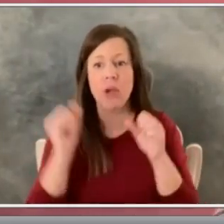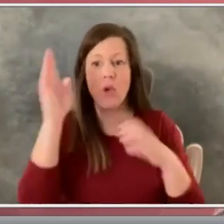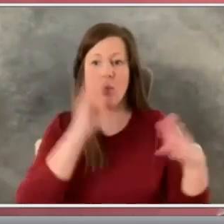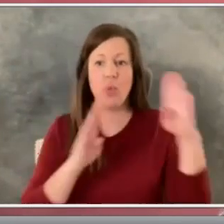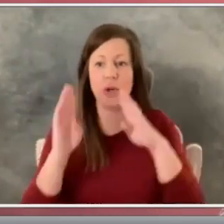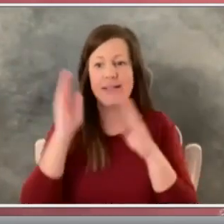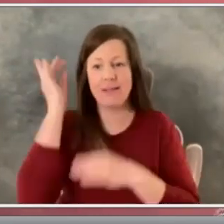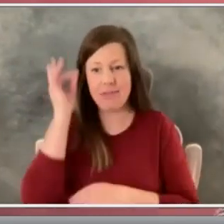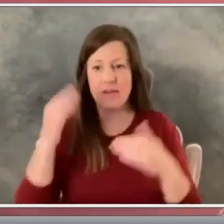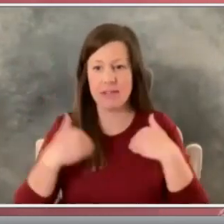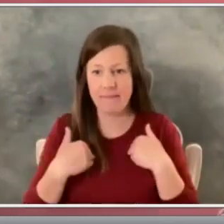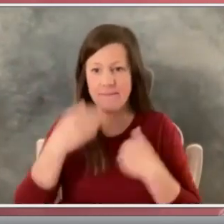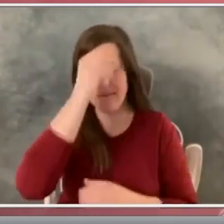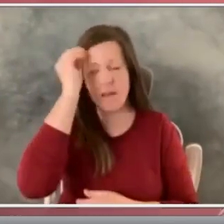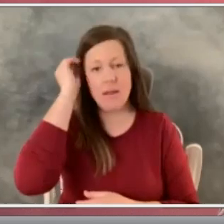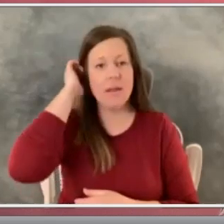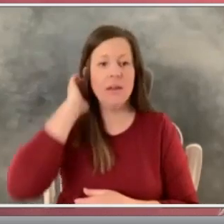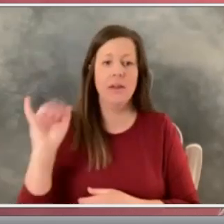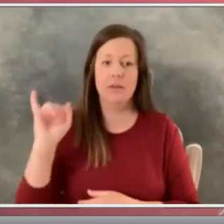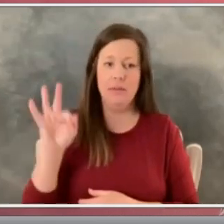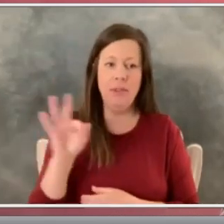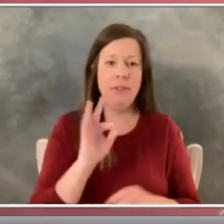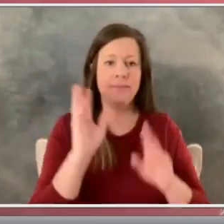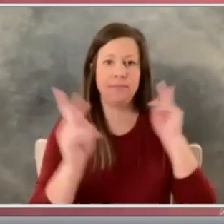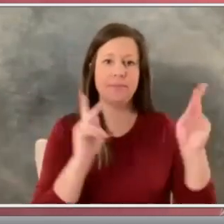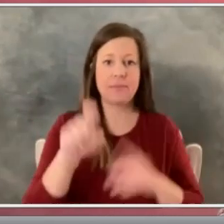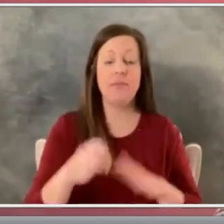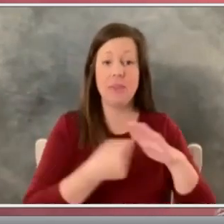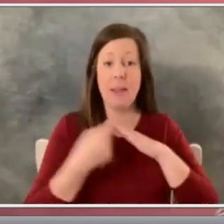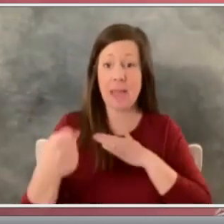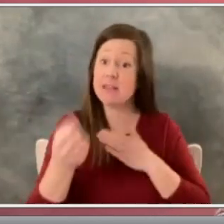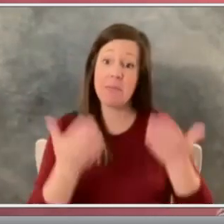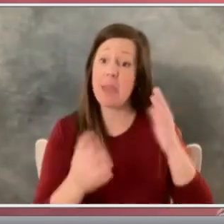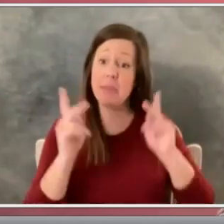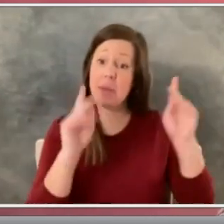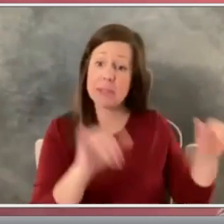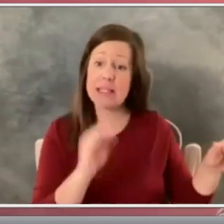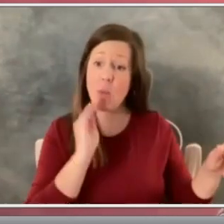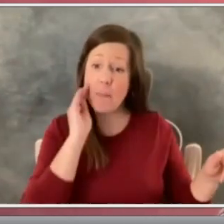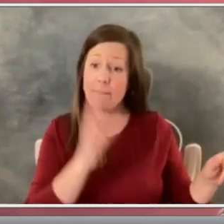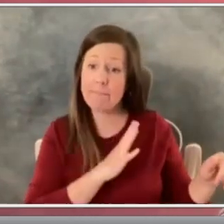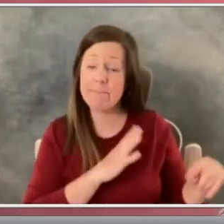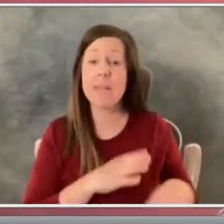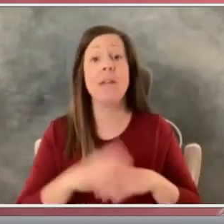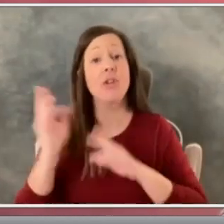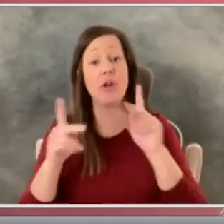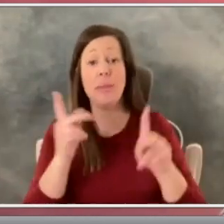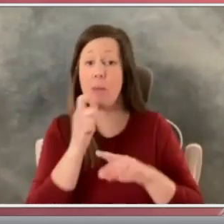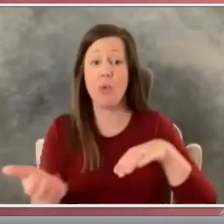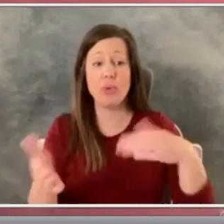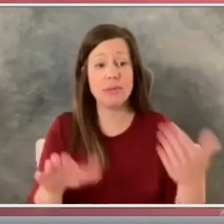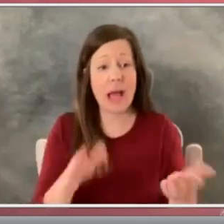heads. So whether we ever need placement, there are people that make the distance at home. There are people that die before they get to